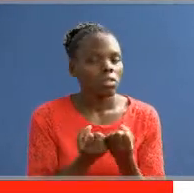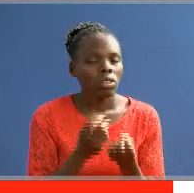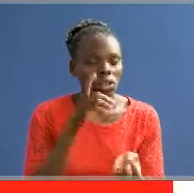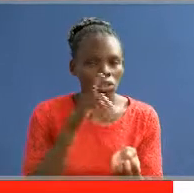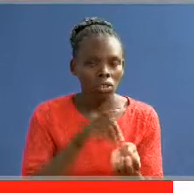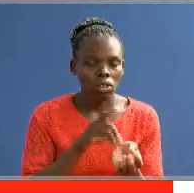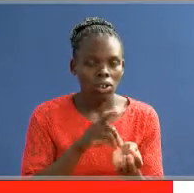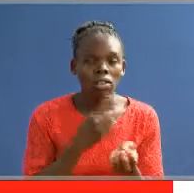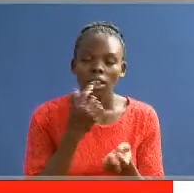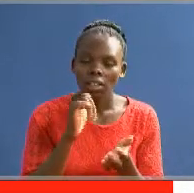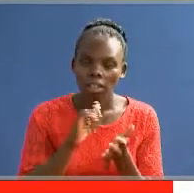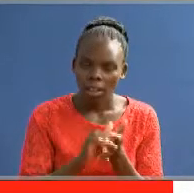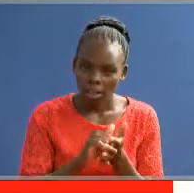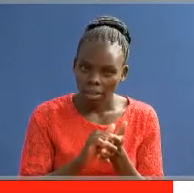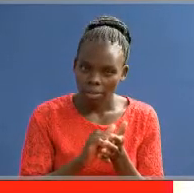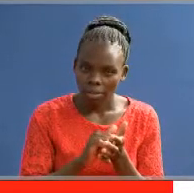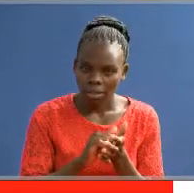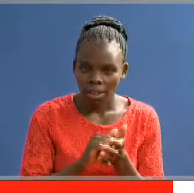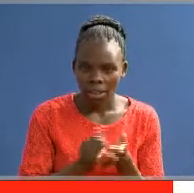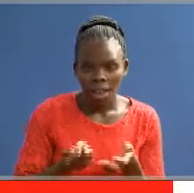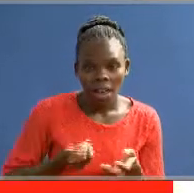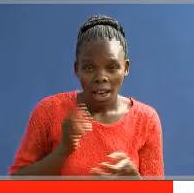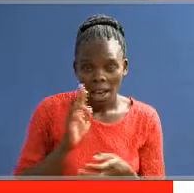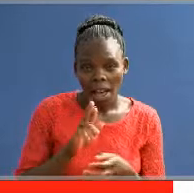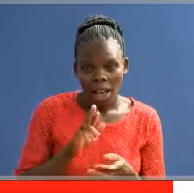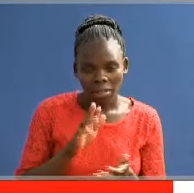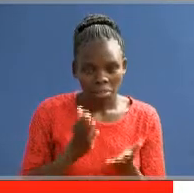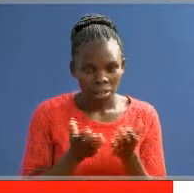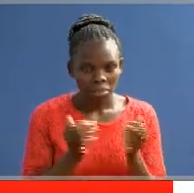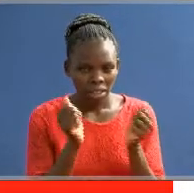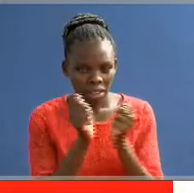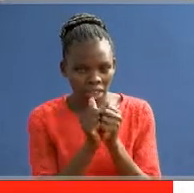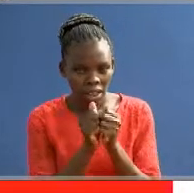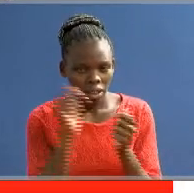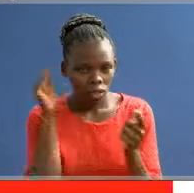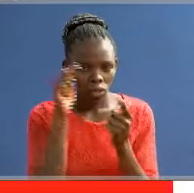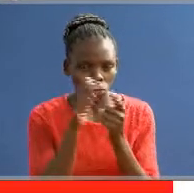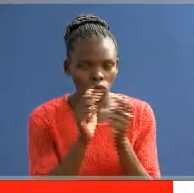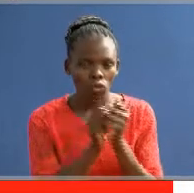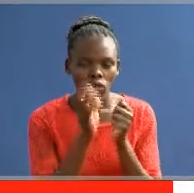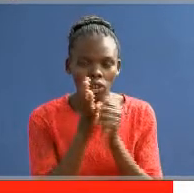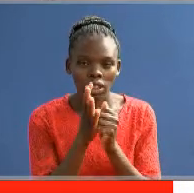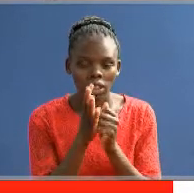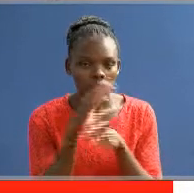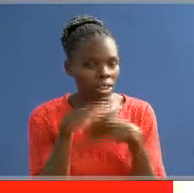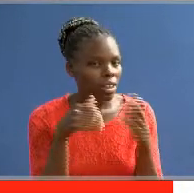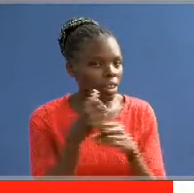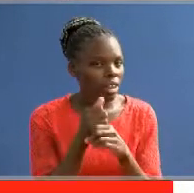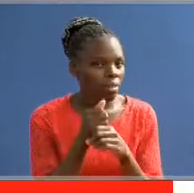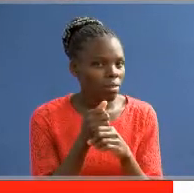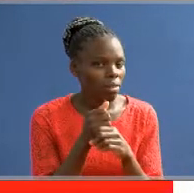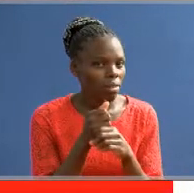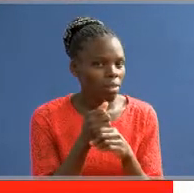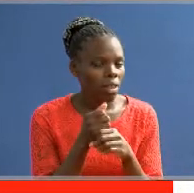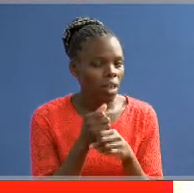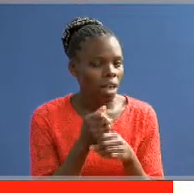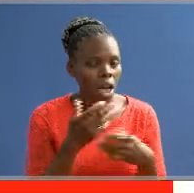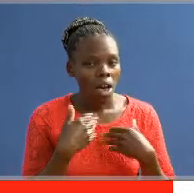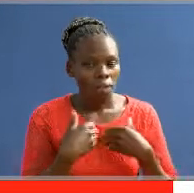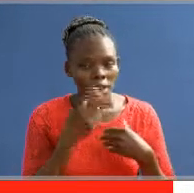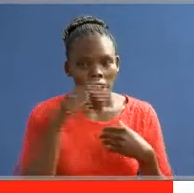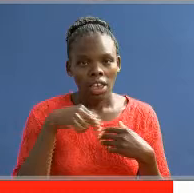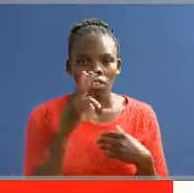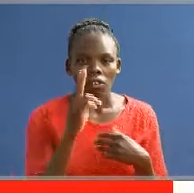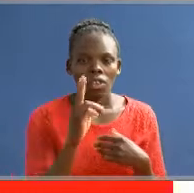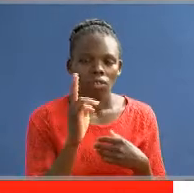has stated that the girls the age bracket of 10 to 14 are far too young to be at risk of having